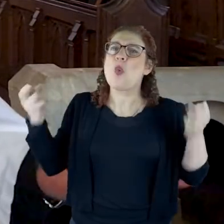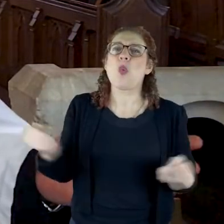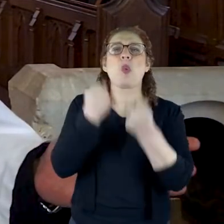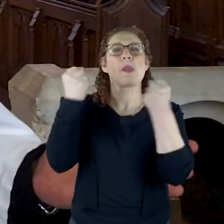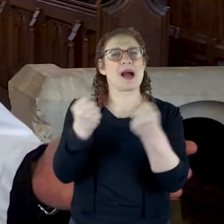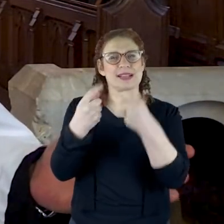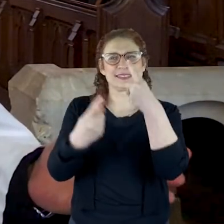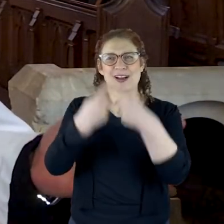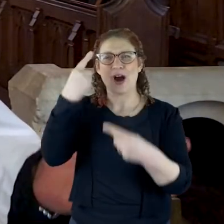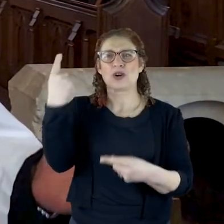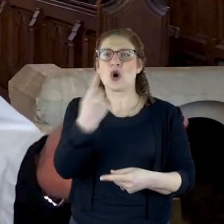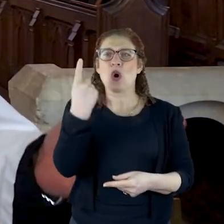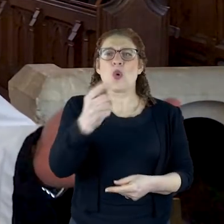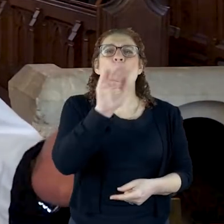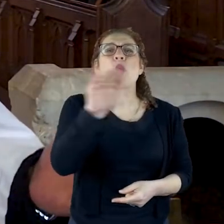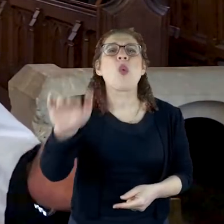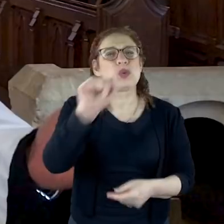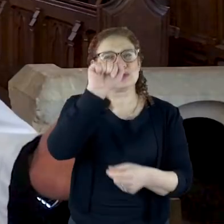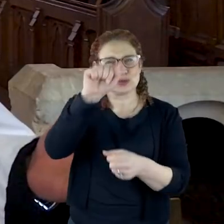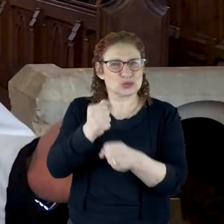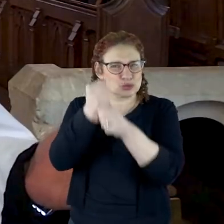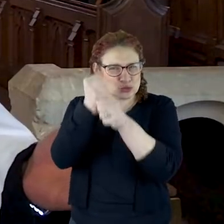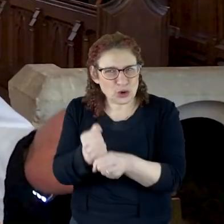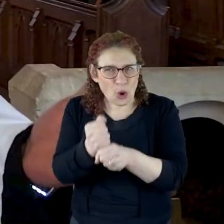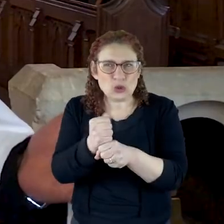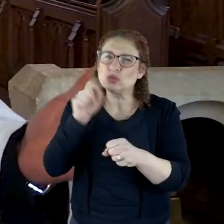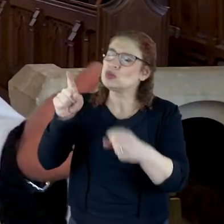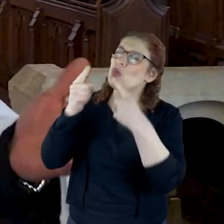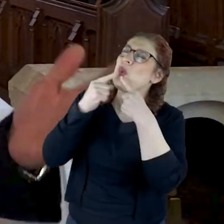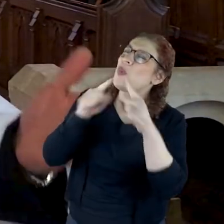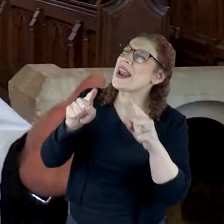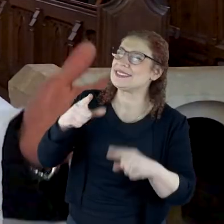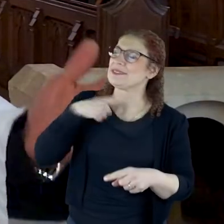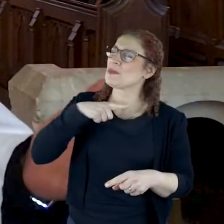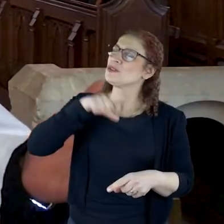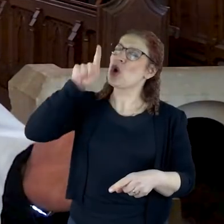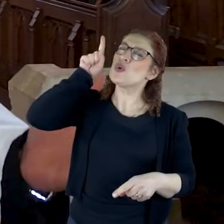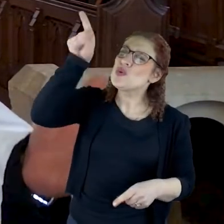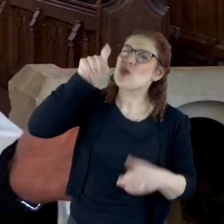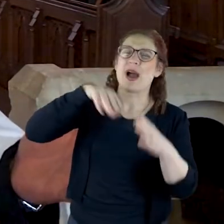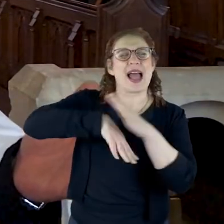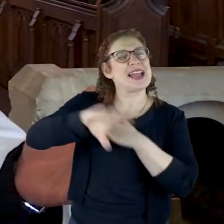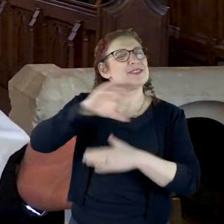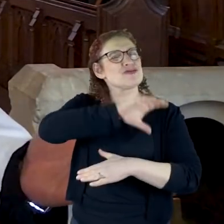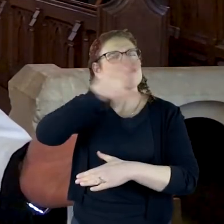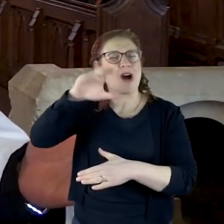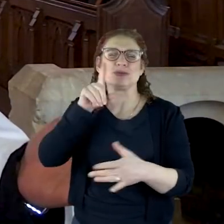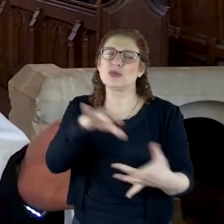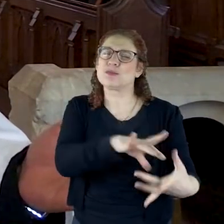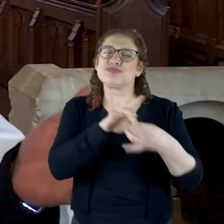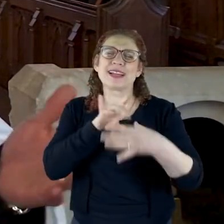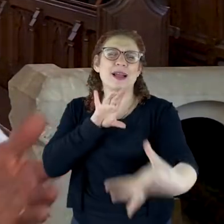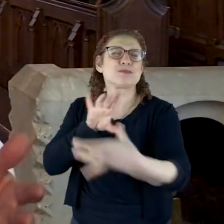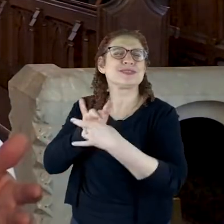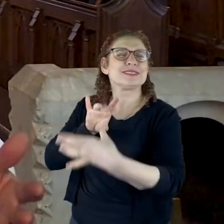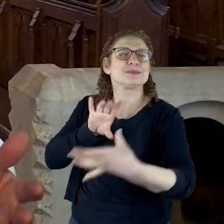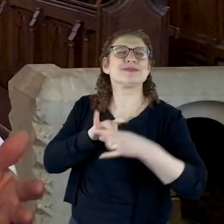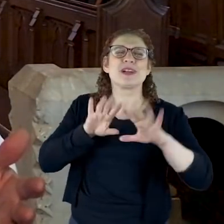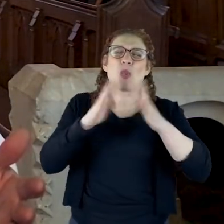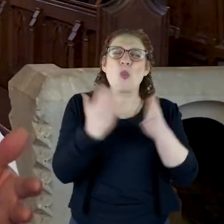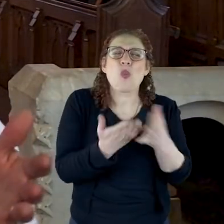Almighty God, who called your church to witness that you were in Christ reconciling the world to